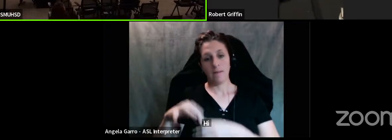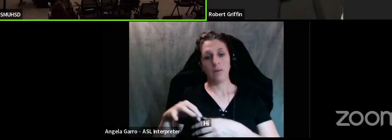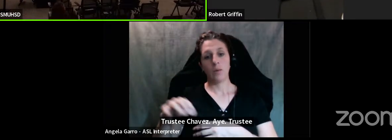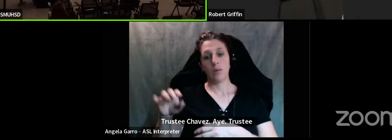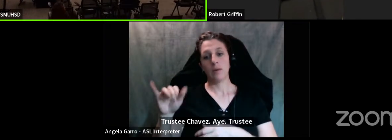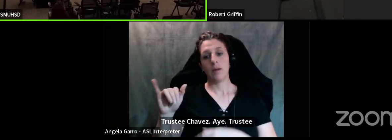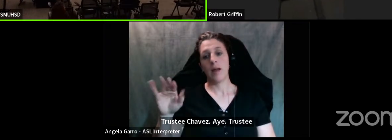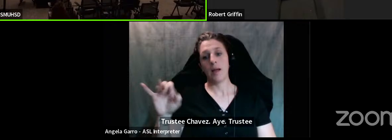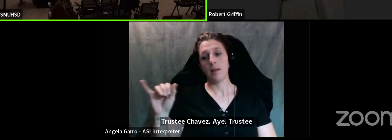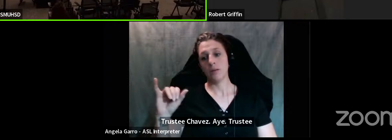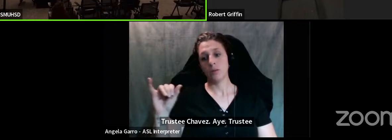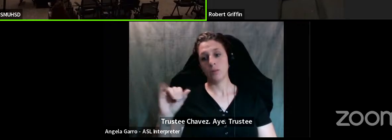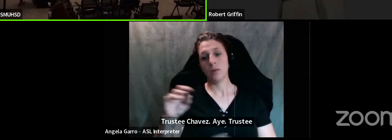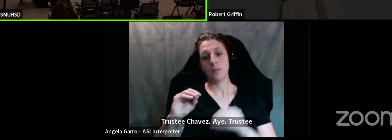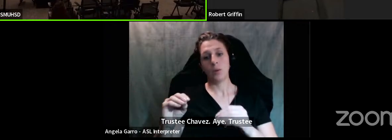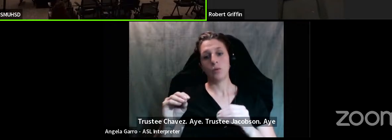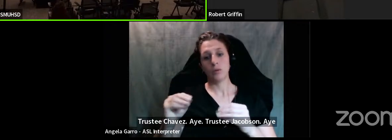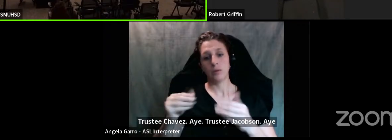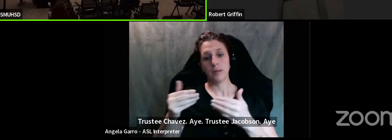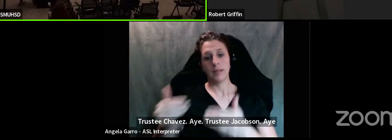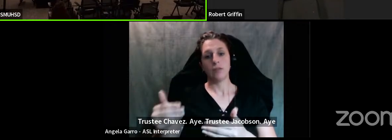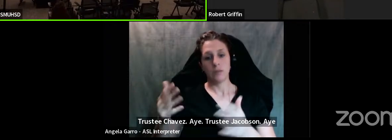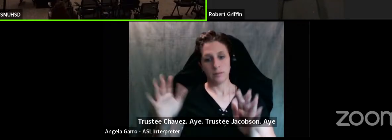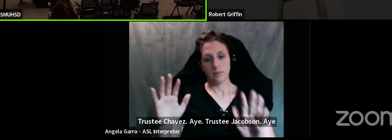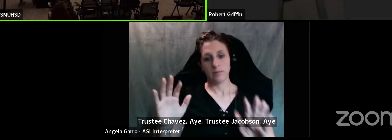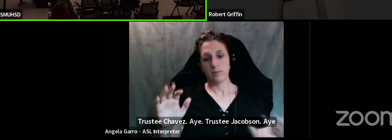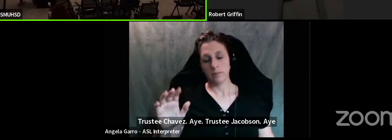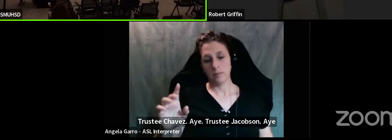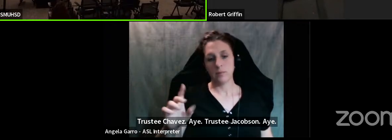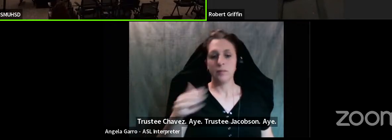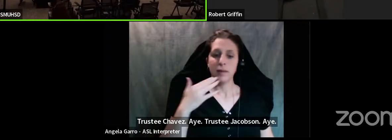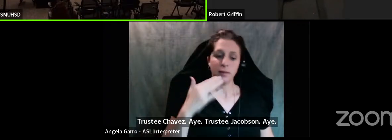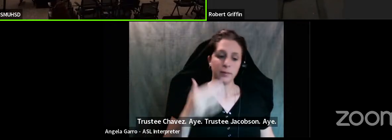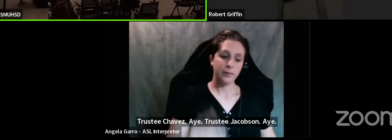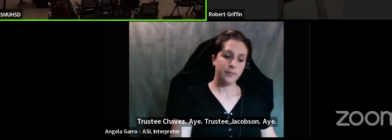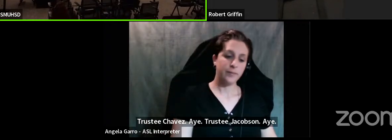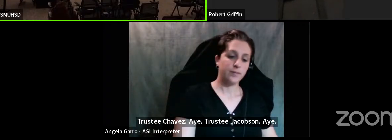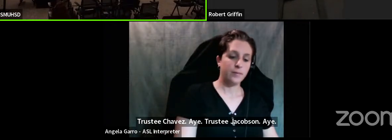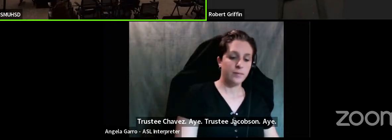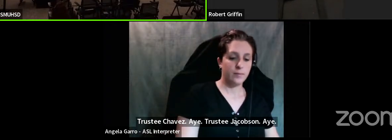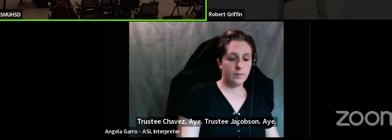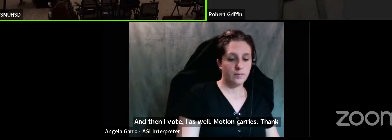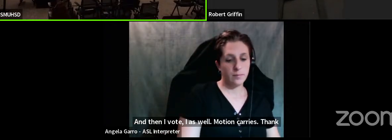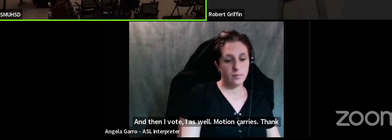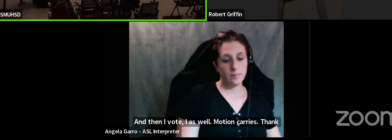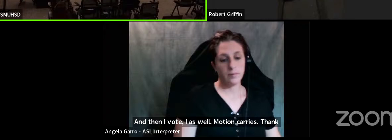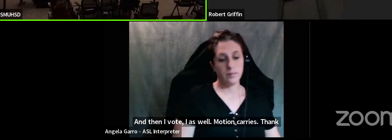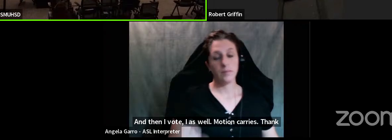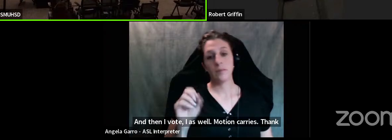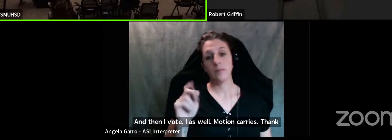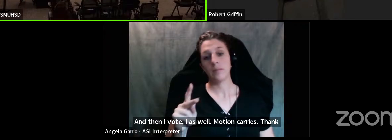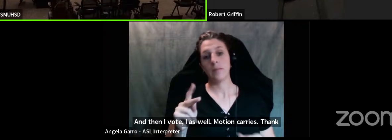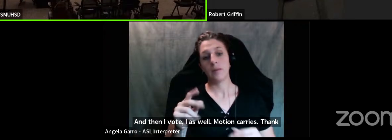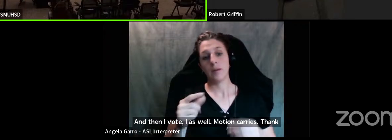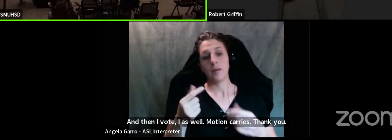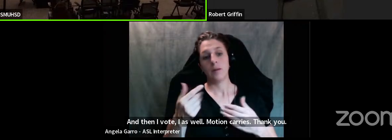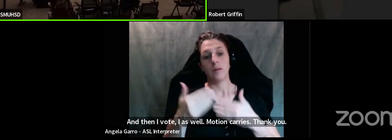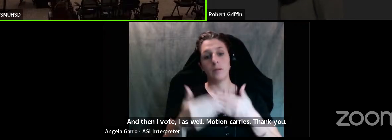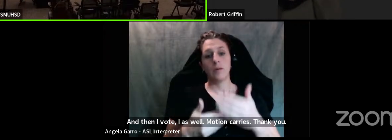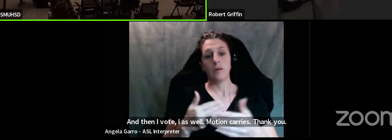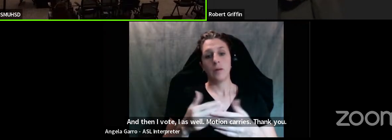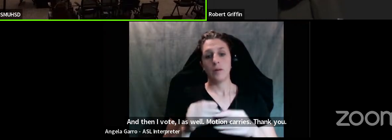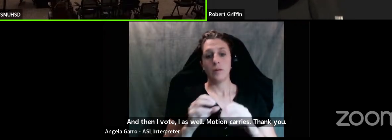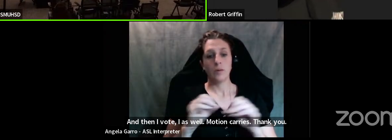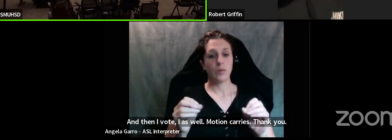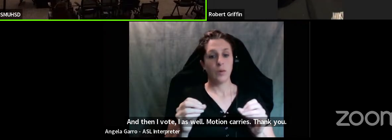well. Motion carries. Thank you. Okay, going on to, let's see, there's no